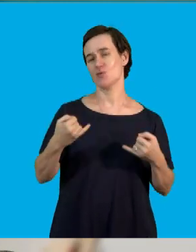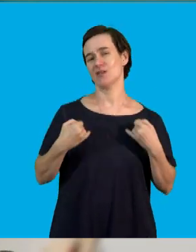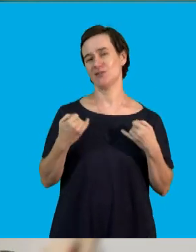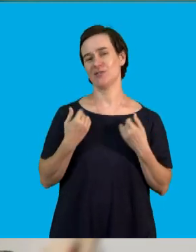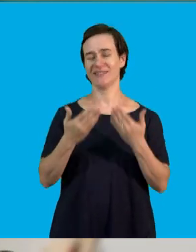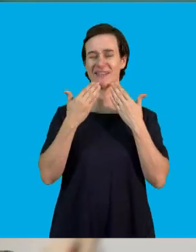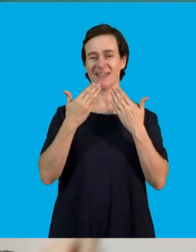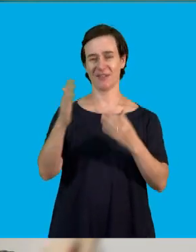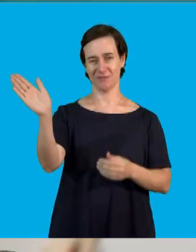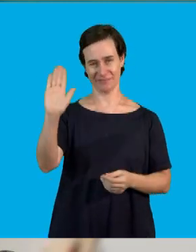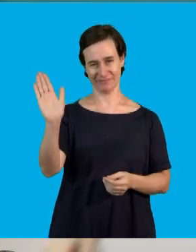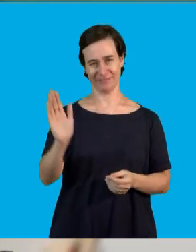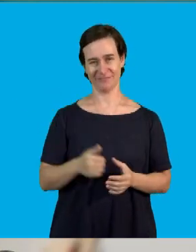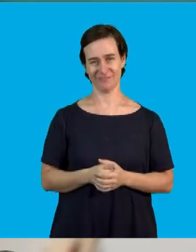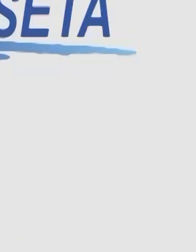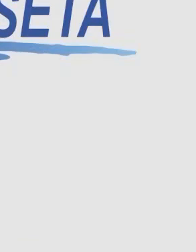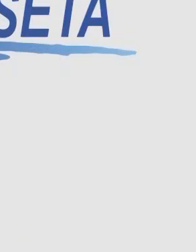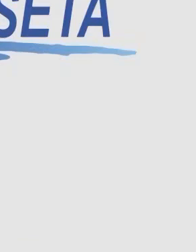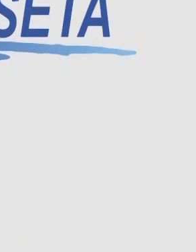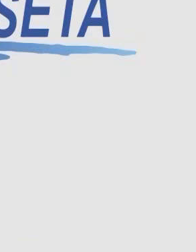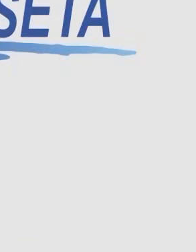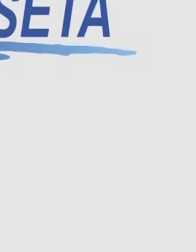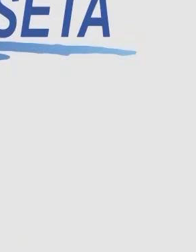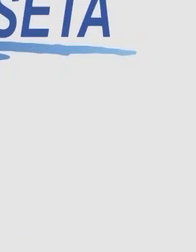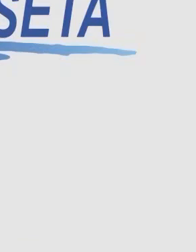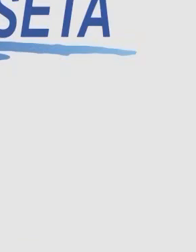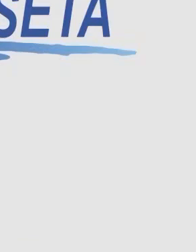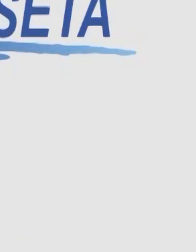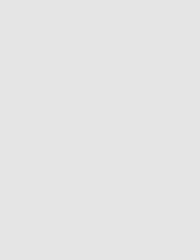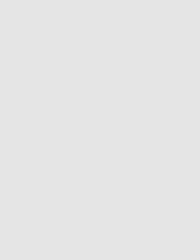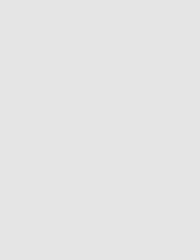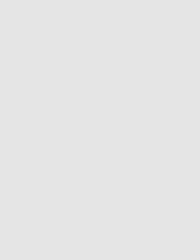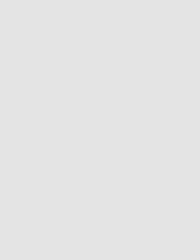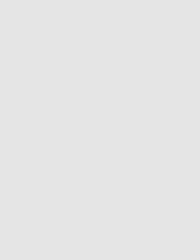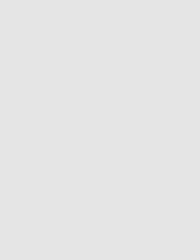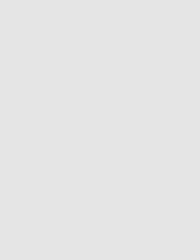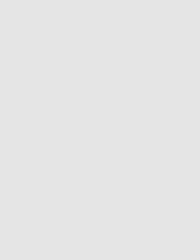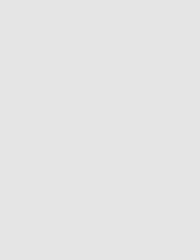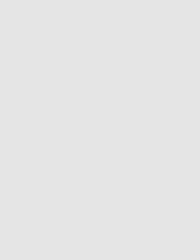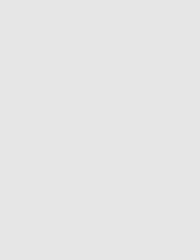as I did. Thank you and goodbye.